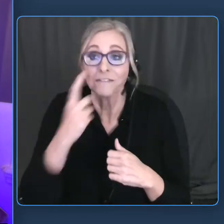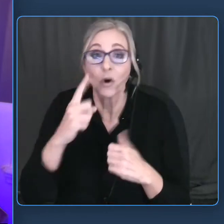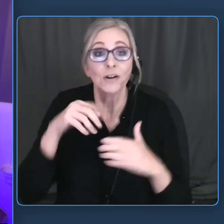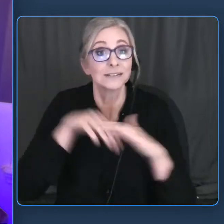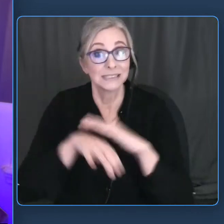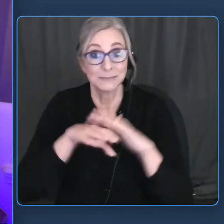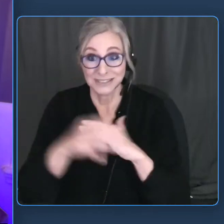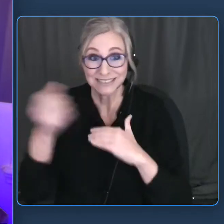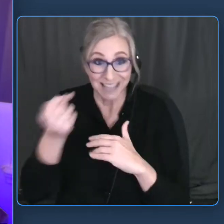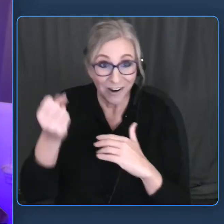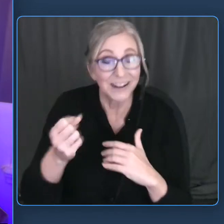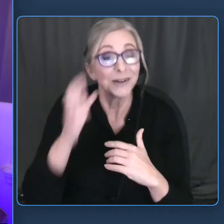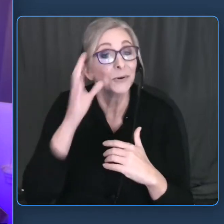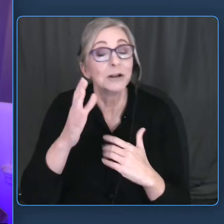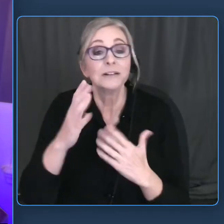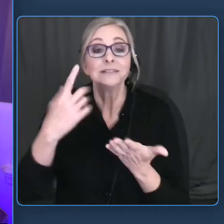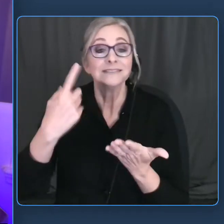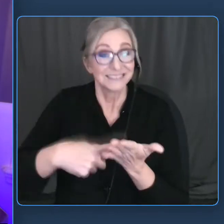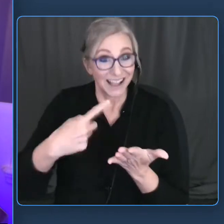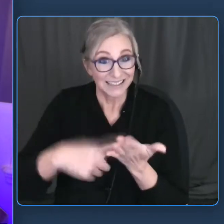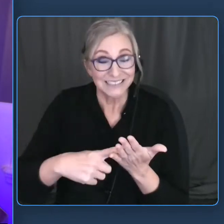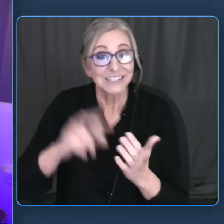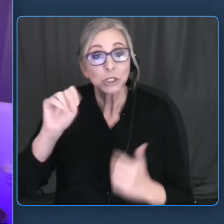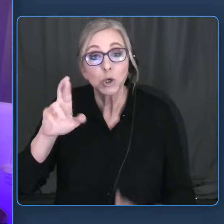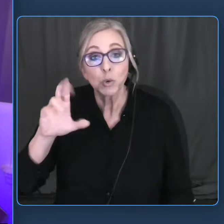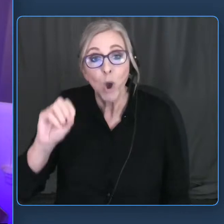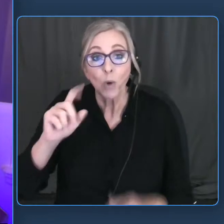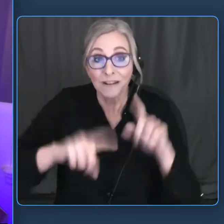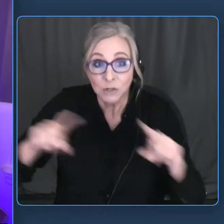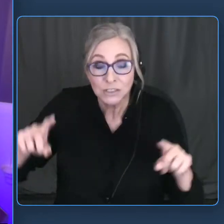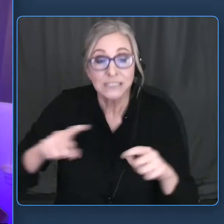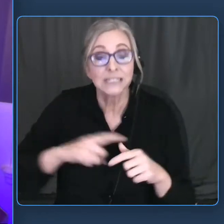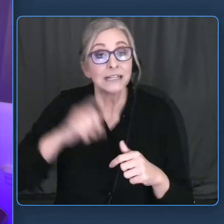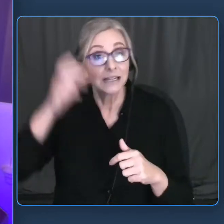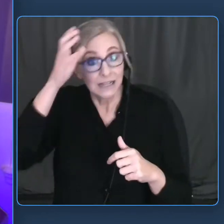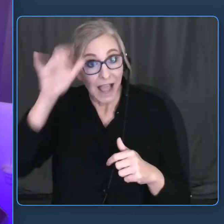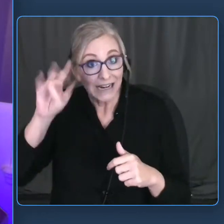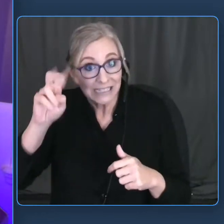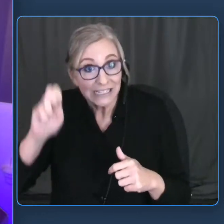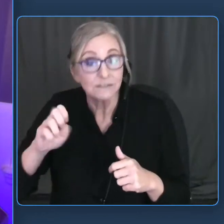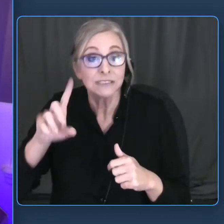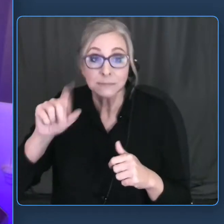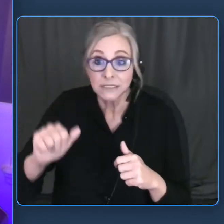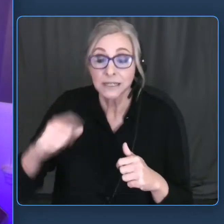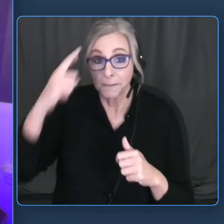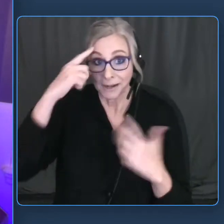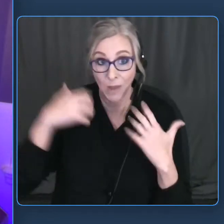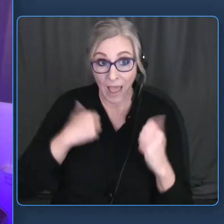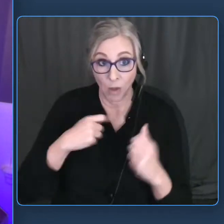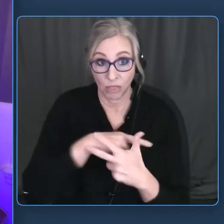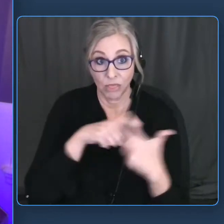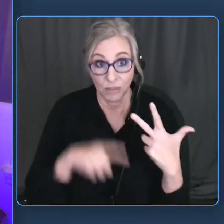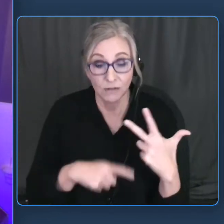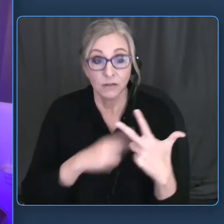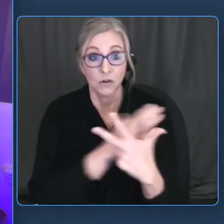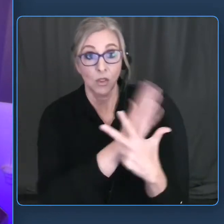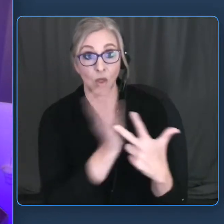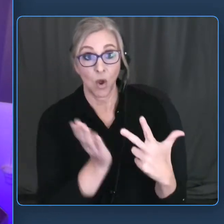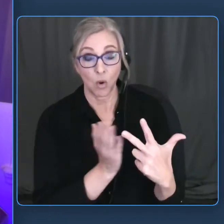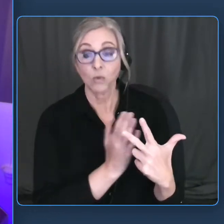for Accessibility Saturdays. We're going to be talking about neurodiversity, cognitive disabilities, and mental health. These are areas